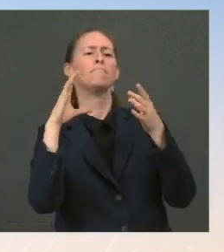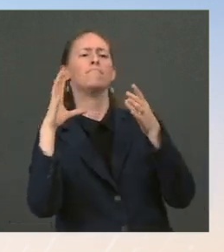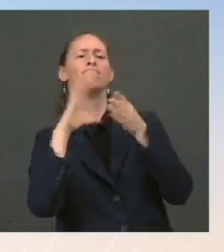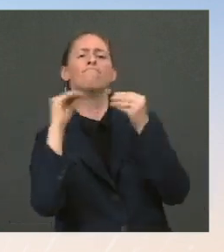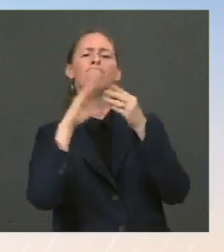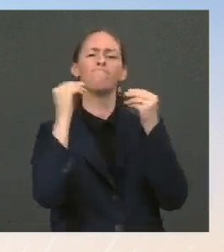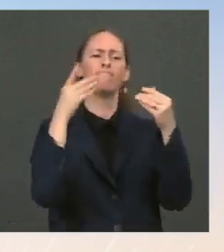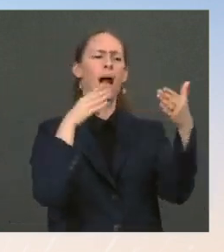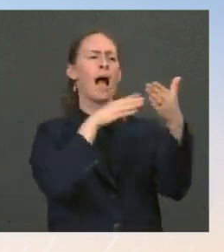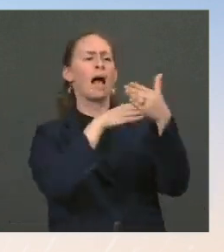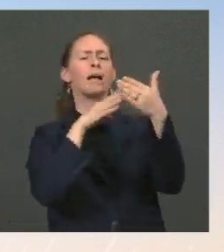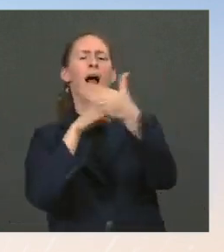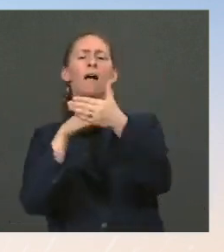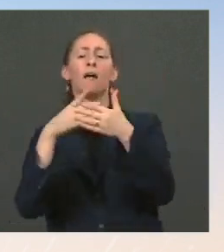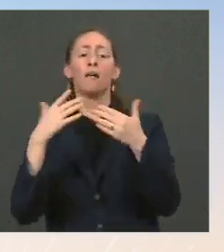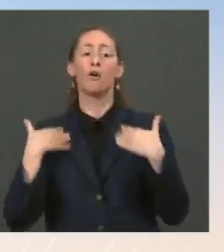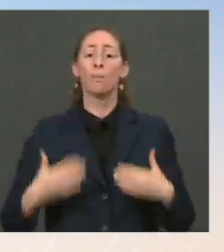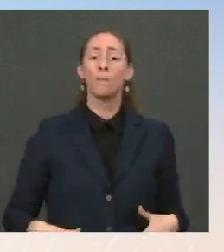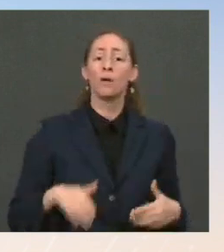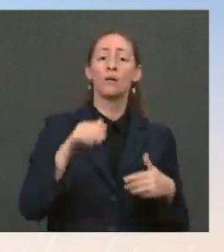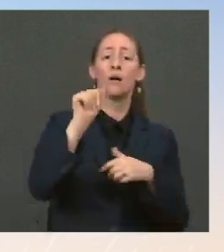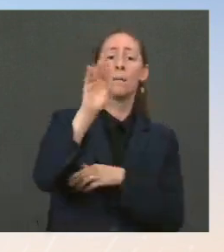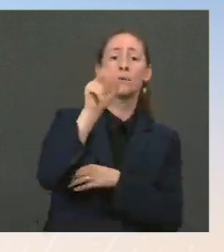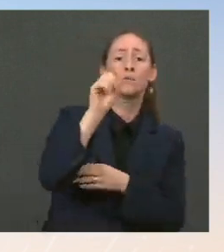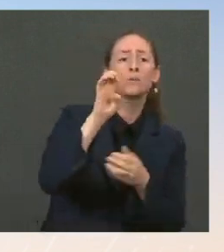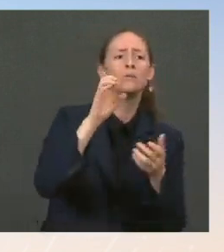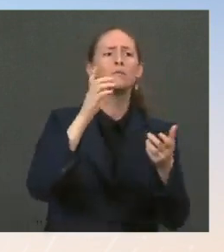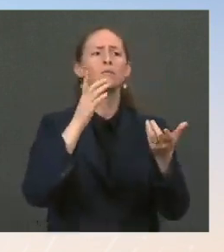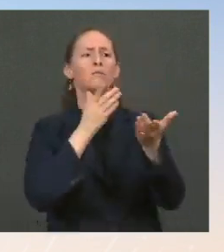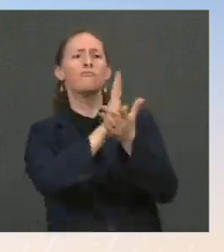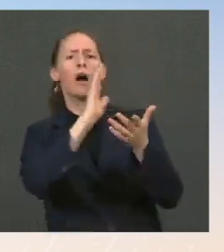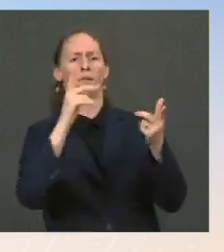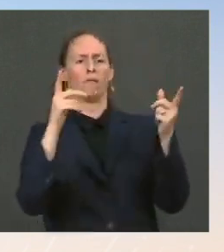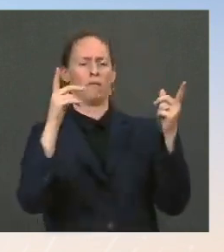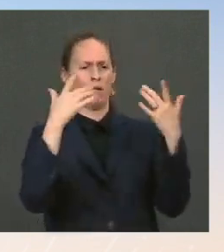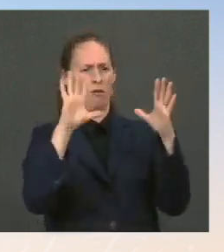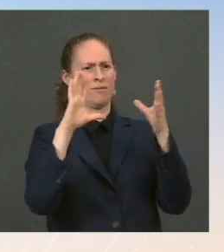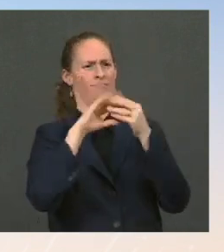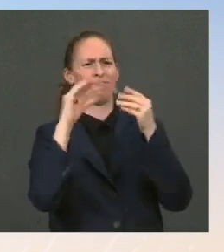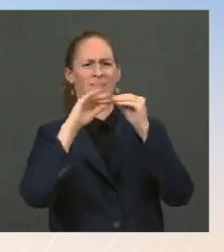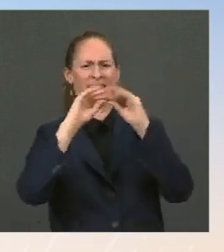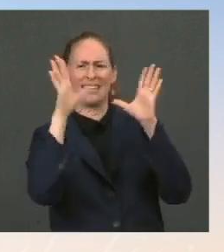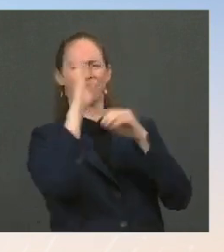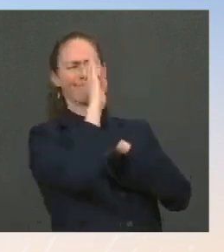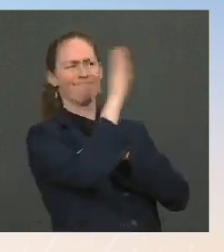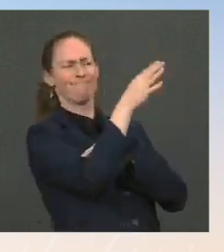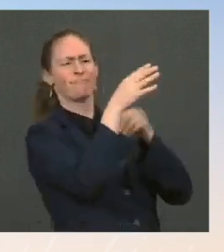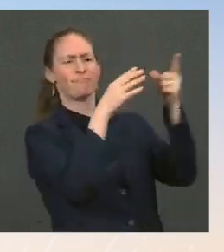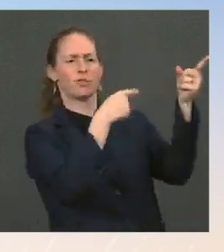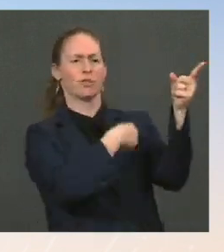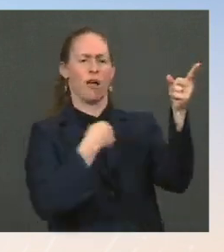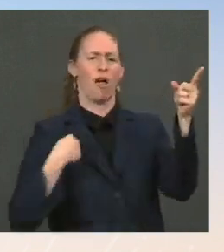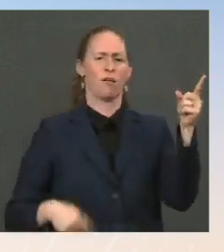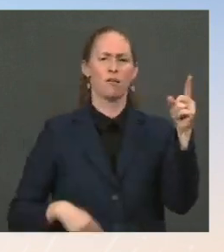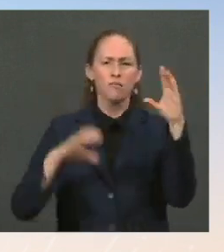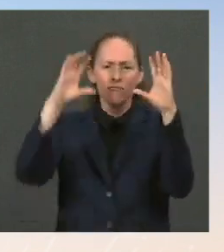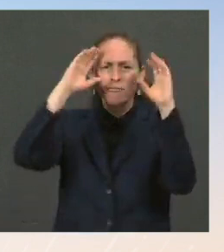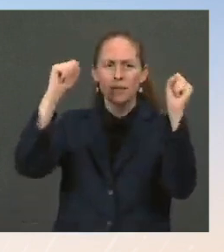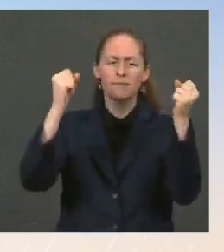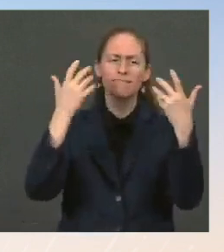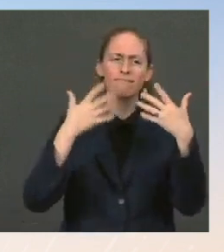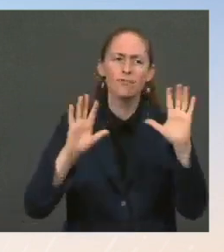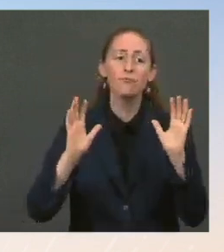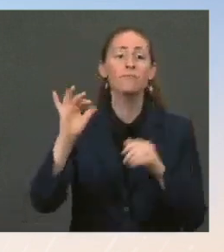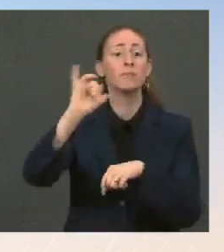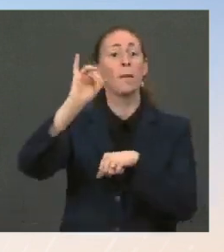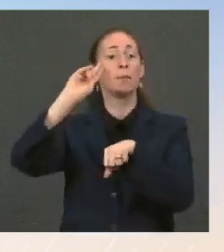about human rights abuses directly with President Xi, and we have done that at every level from our national security team. In